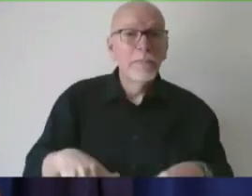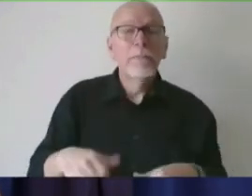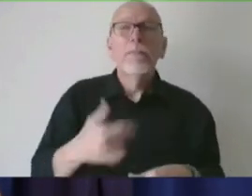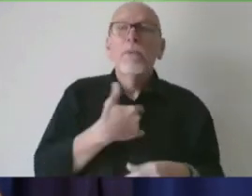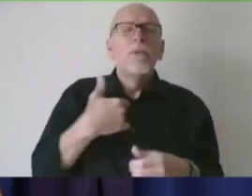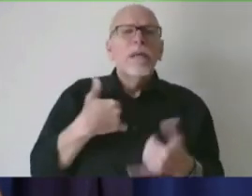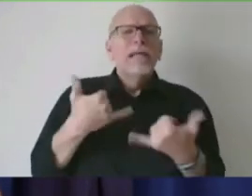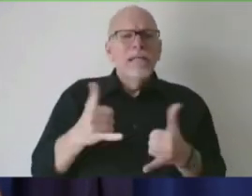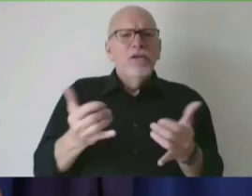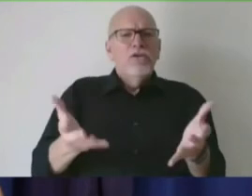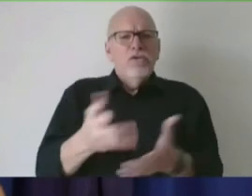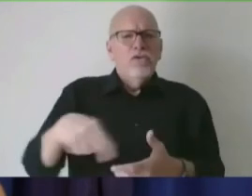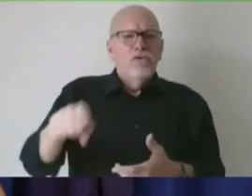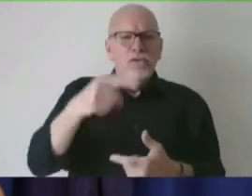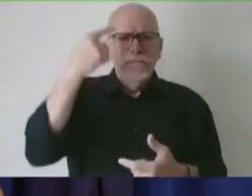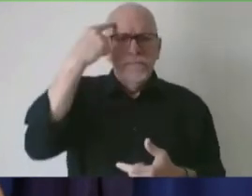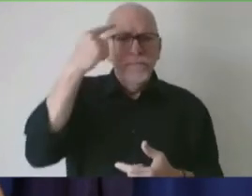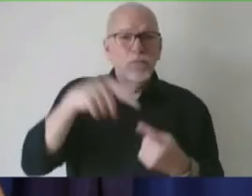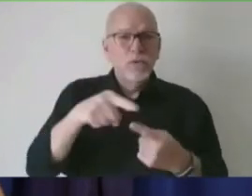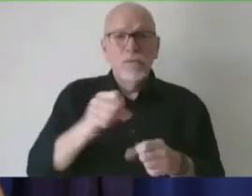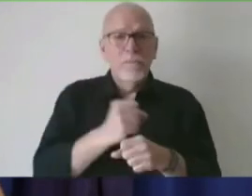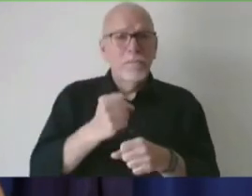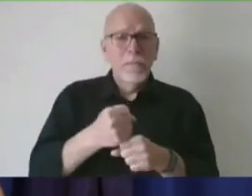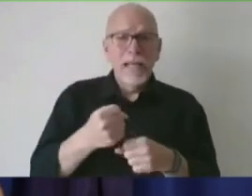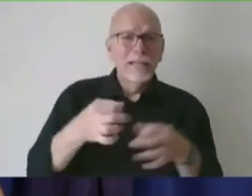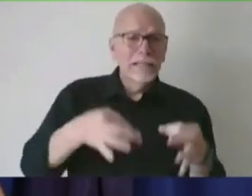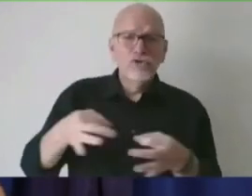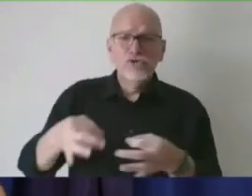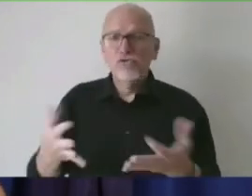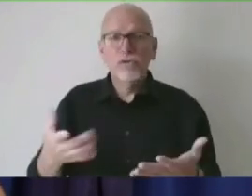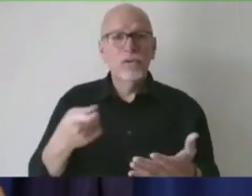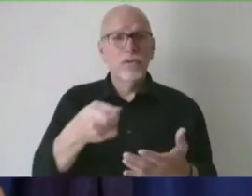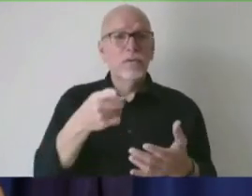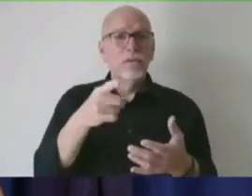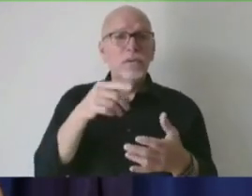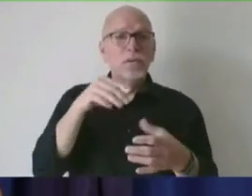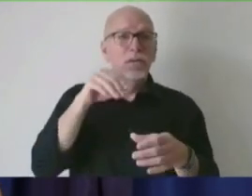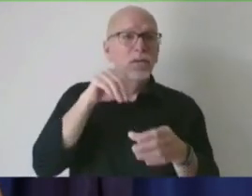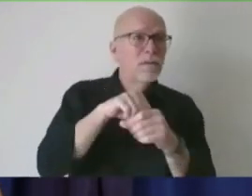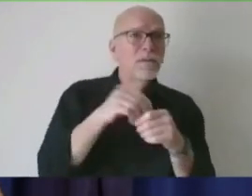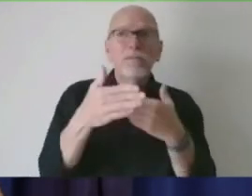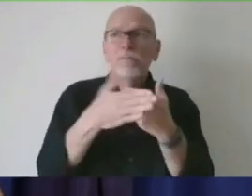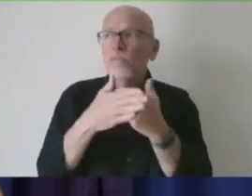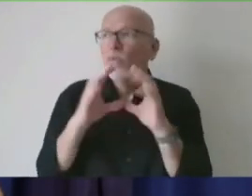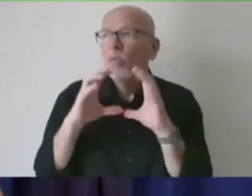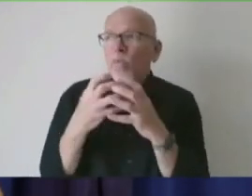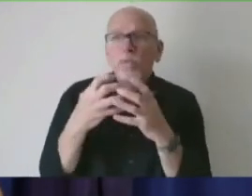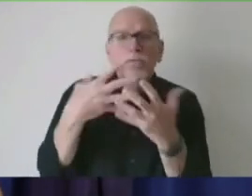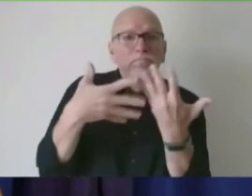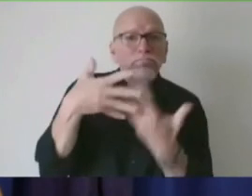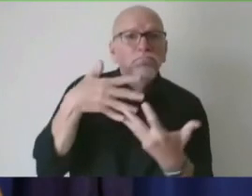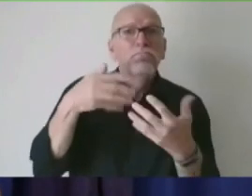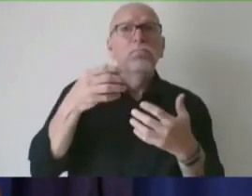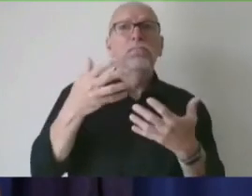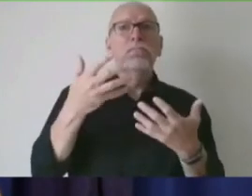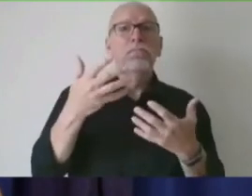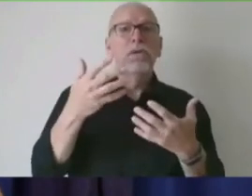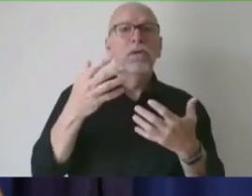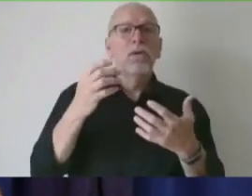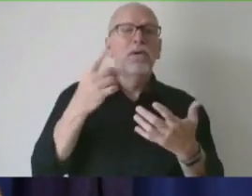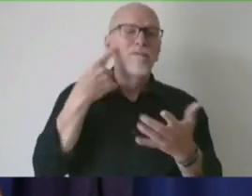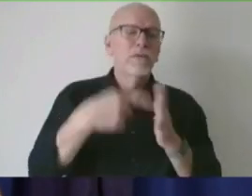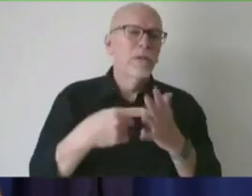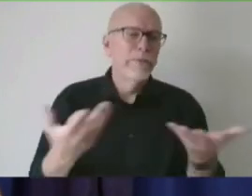you to take that in consideration when you're making choices about getting into small, tight, inside, closed spaces, just for